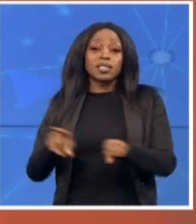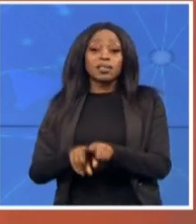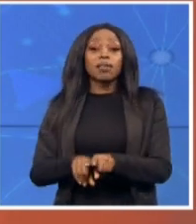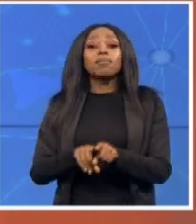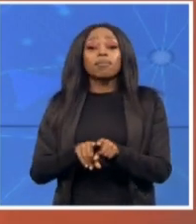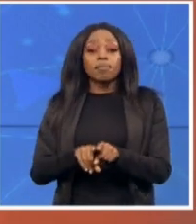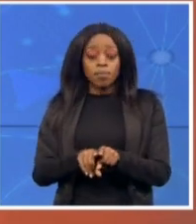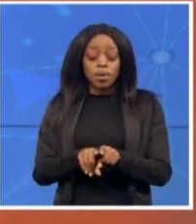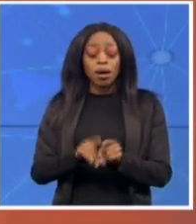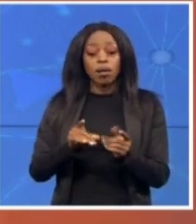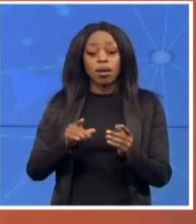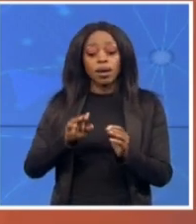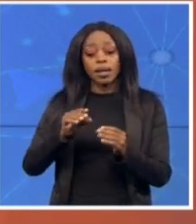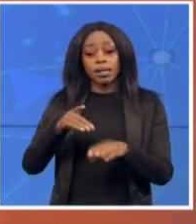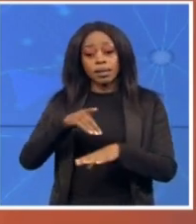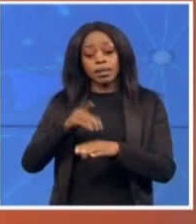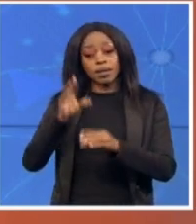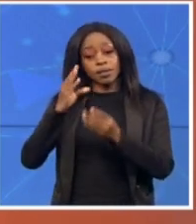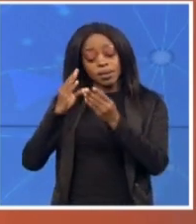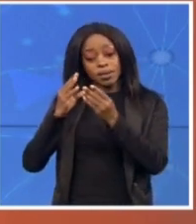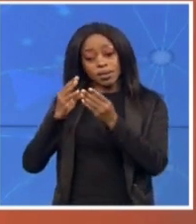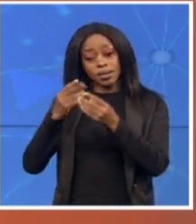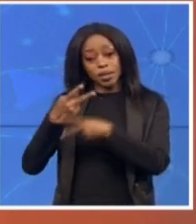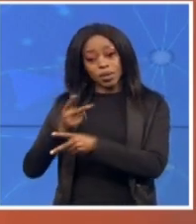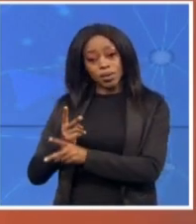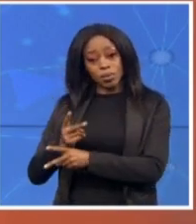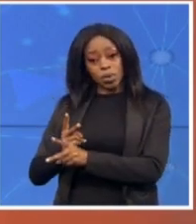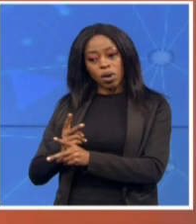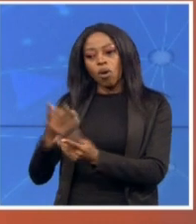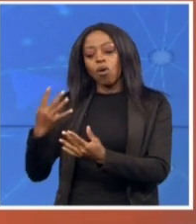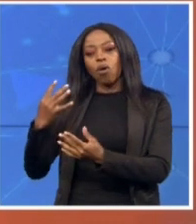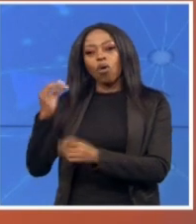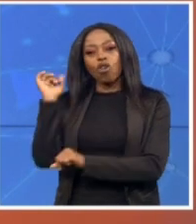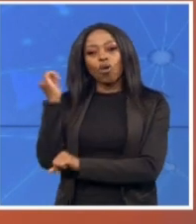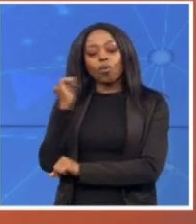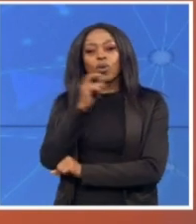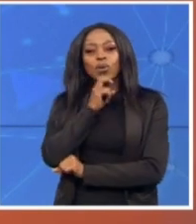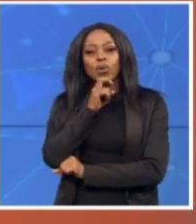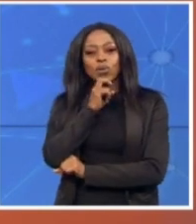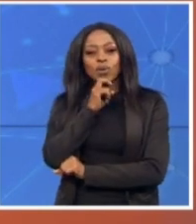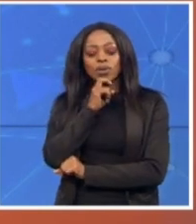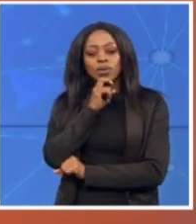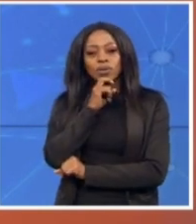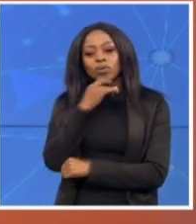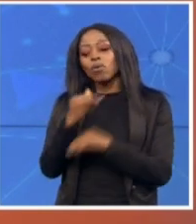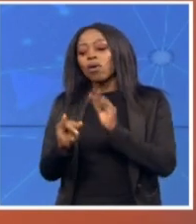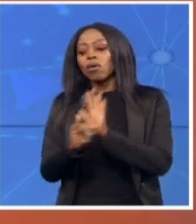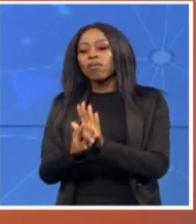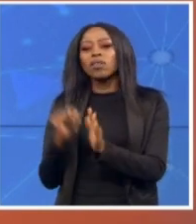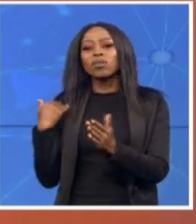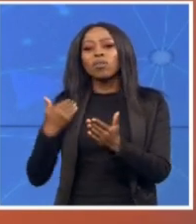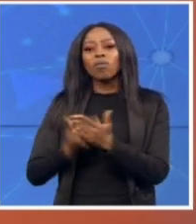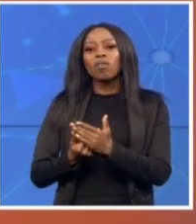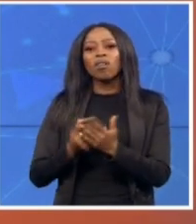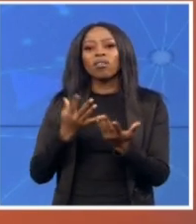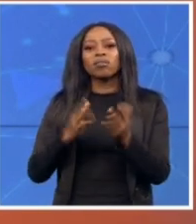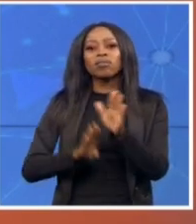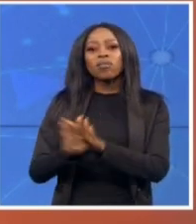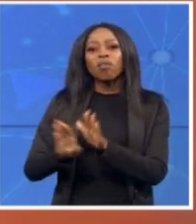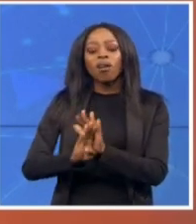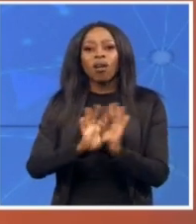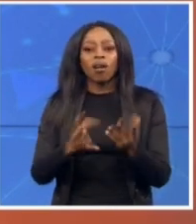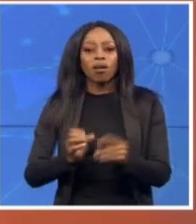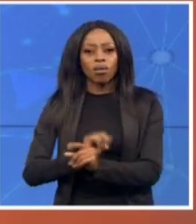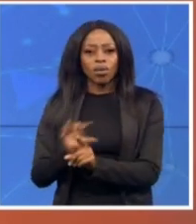regard to where we are in terms of the pandemic, severity and all of those, you see Dr. Cloete will do the presentation that talks